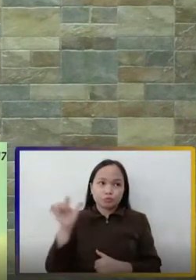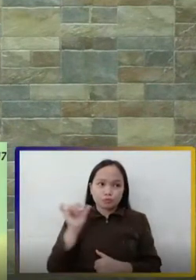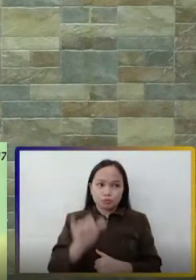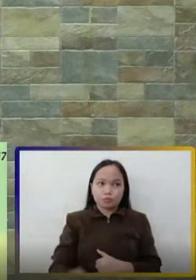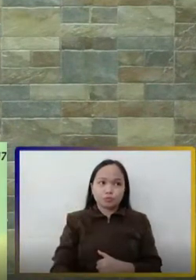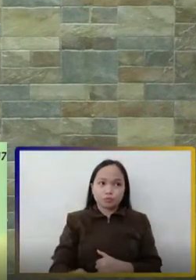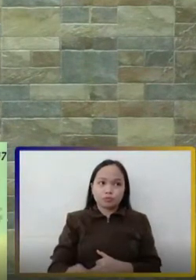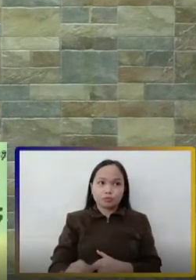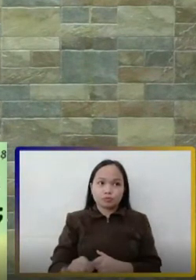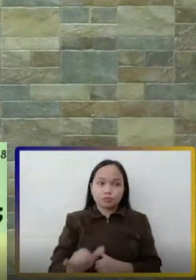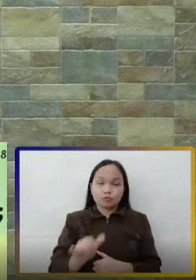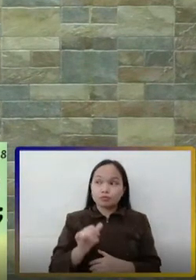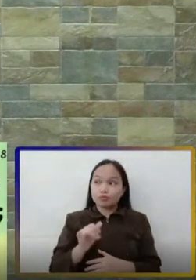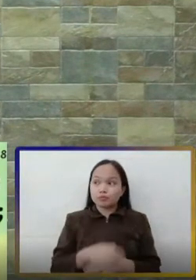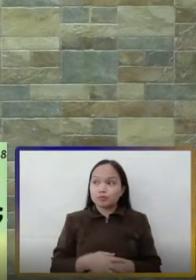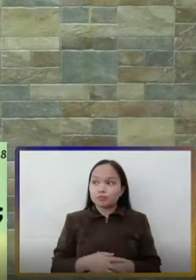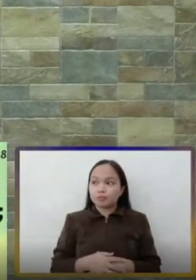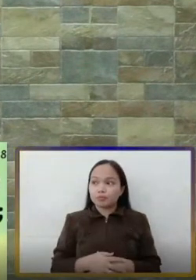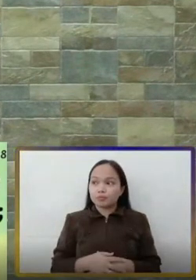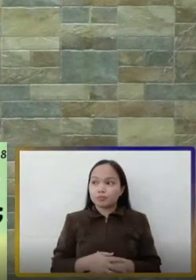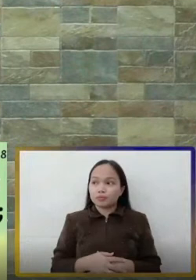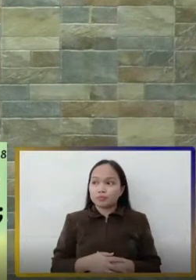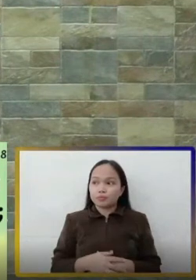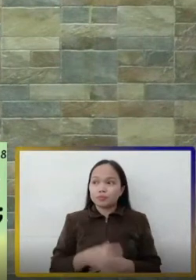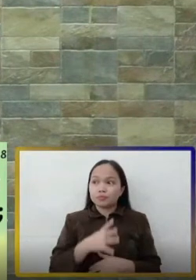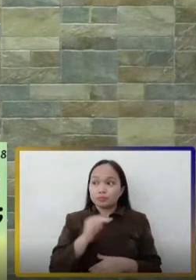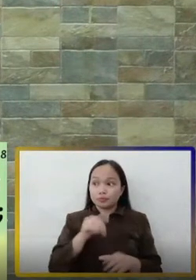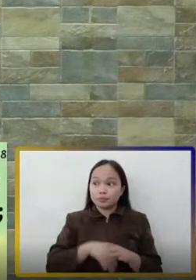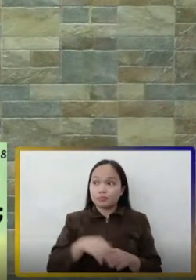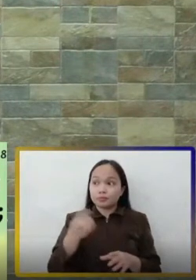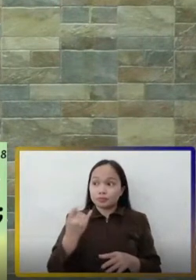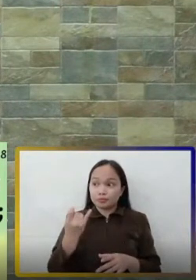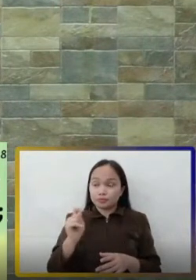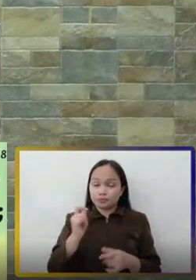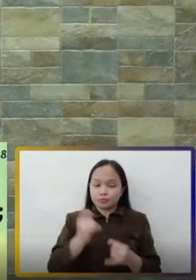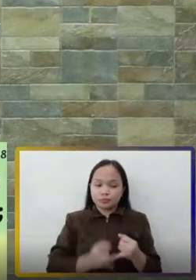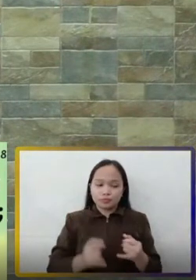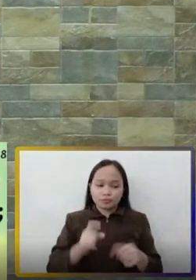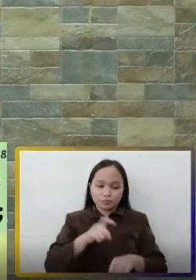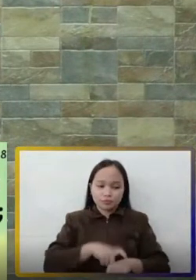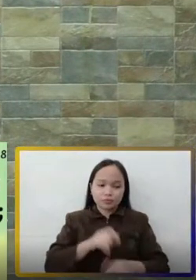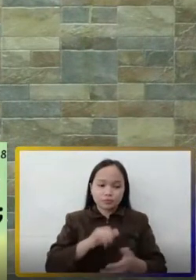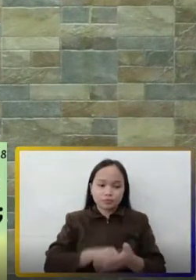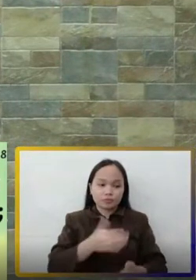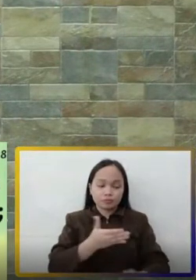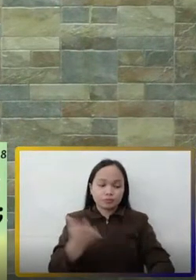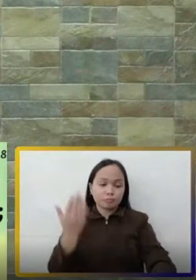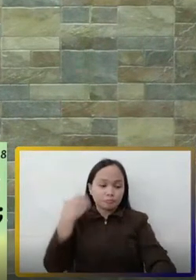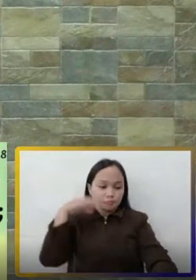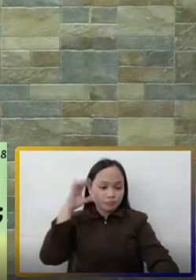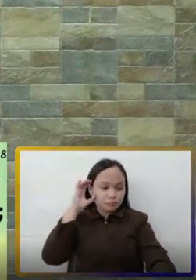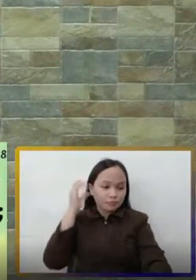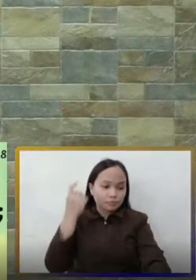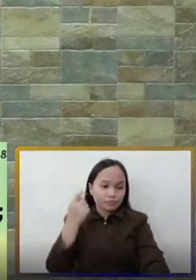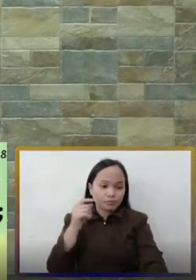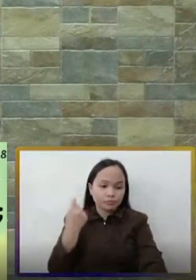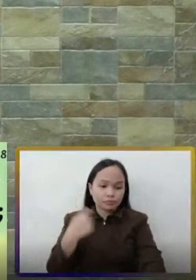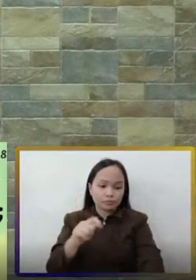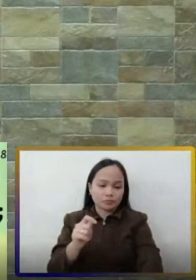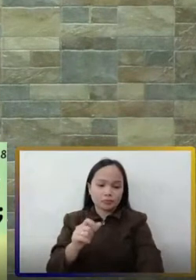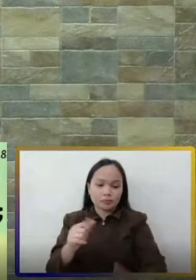Little children, it is the last time, and as ye have heard that Antichrist shall